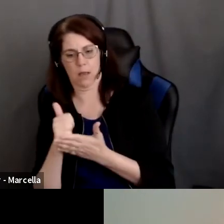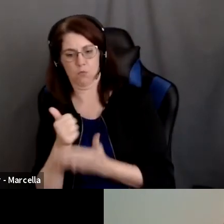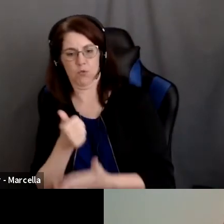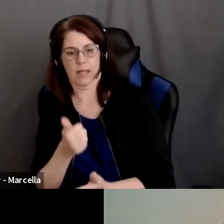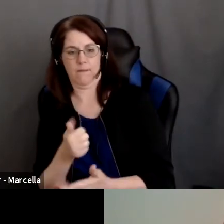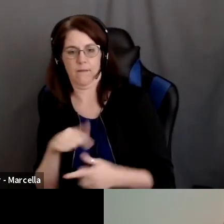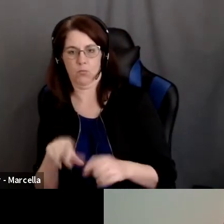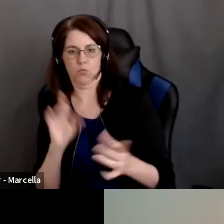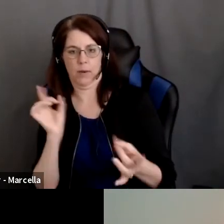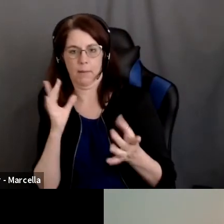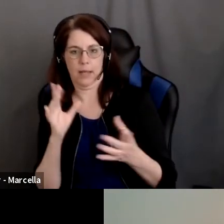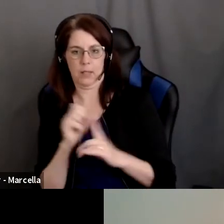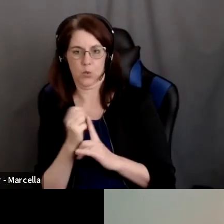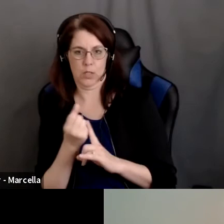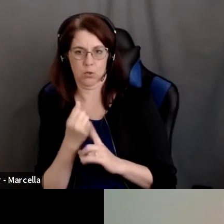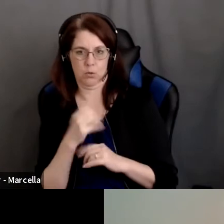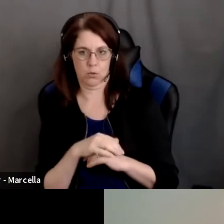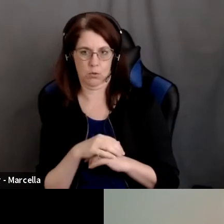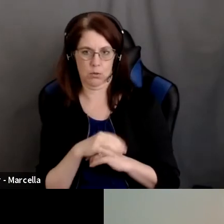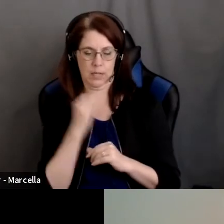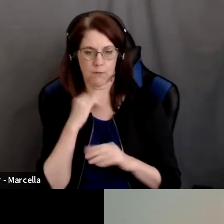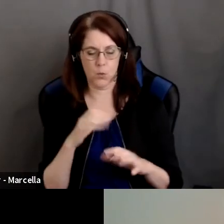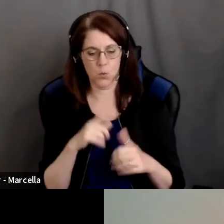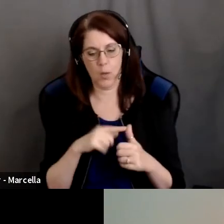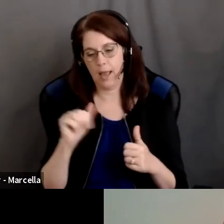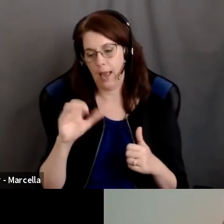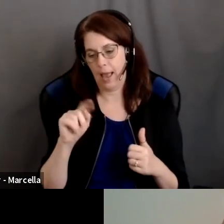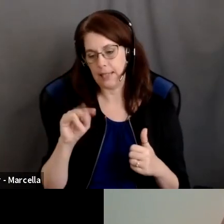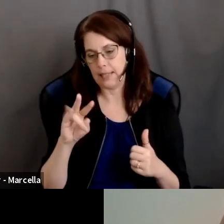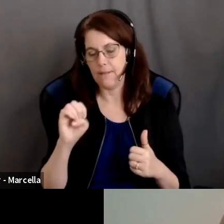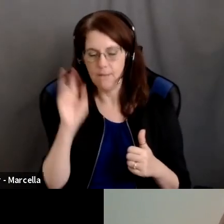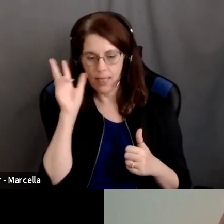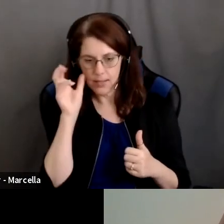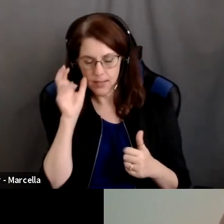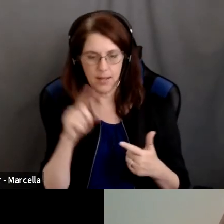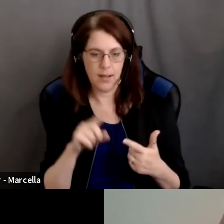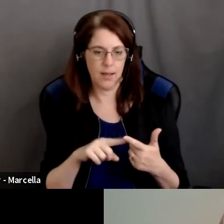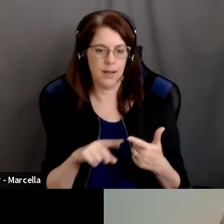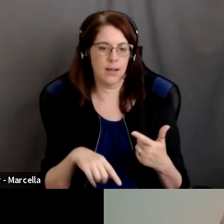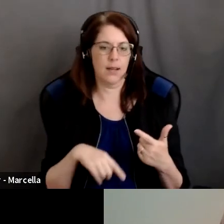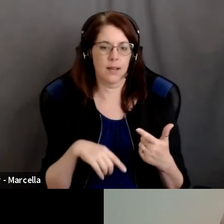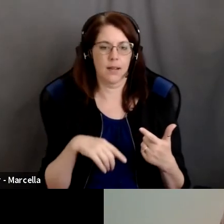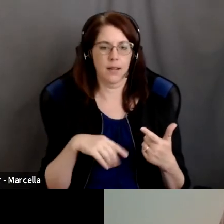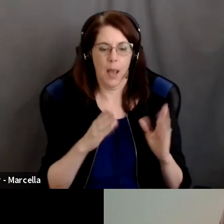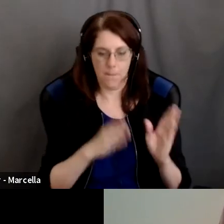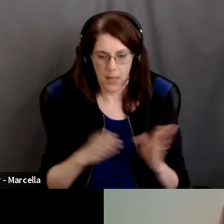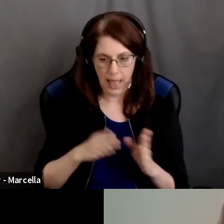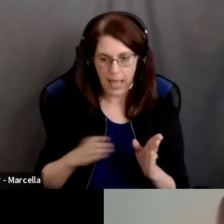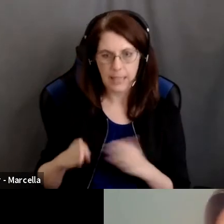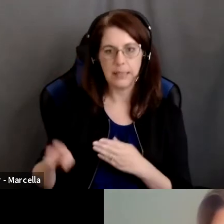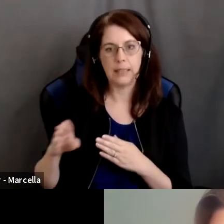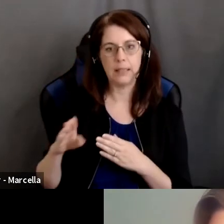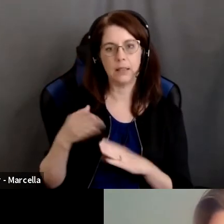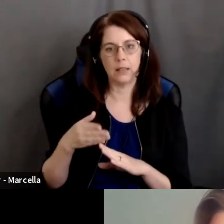situation. So if you do the active listening, if you do the planning and the